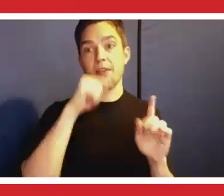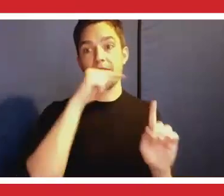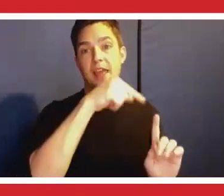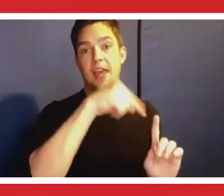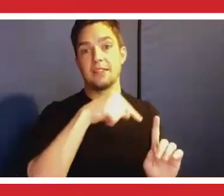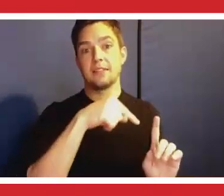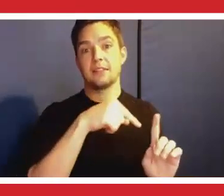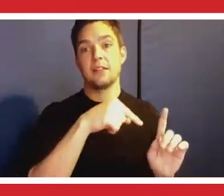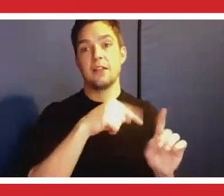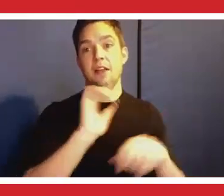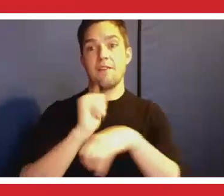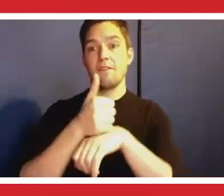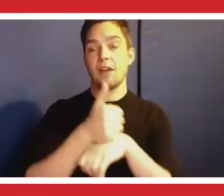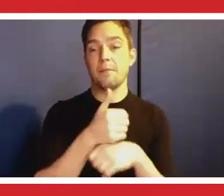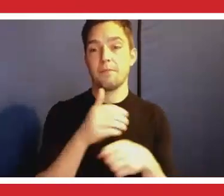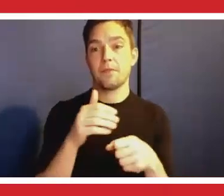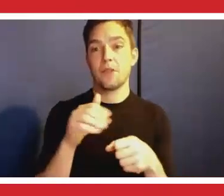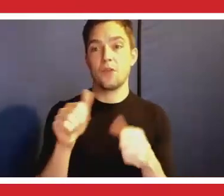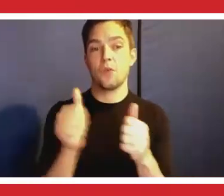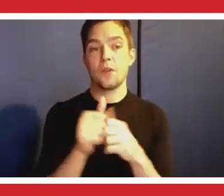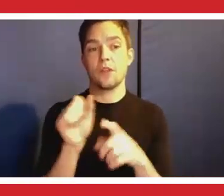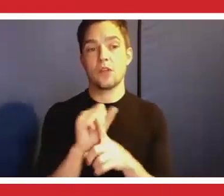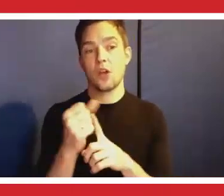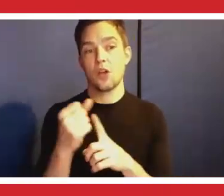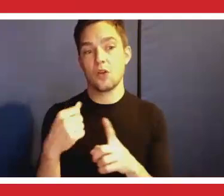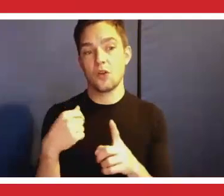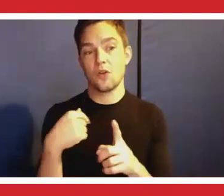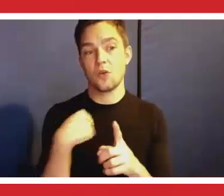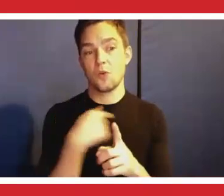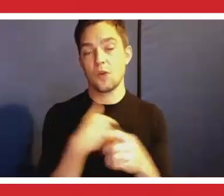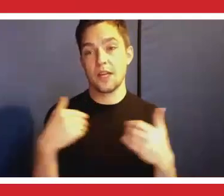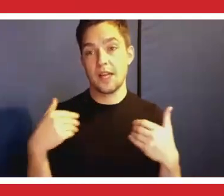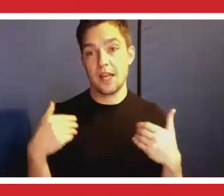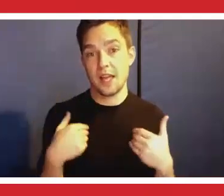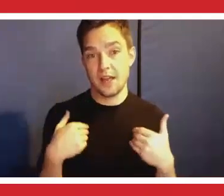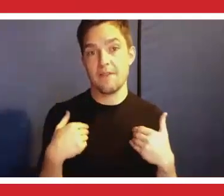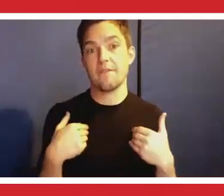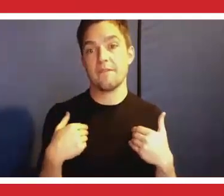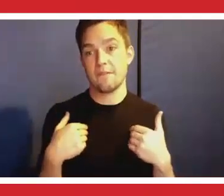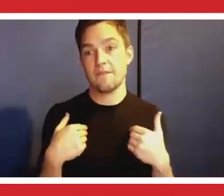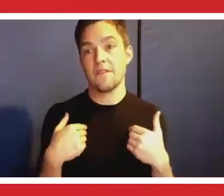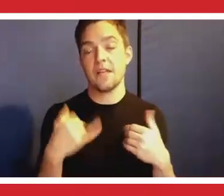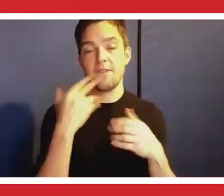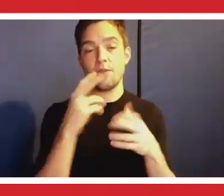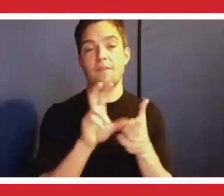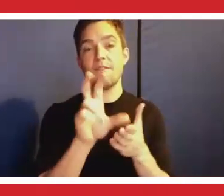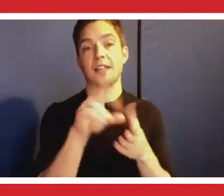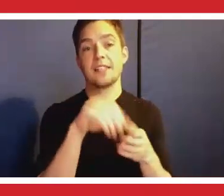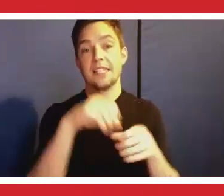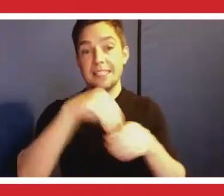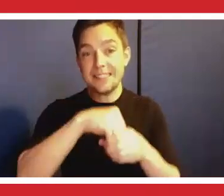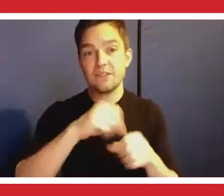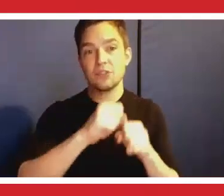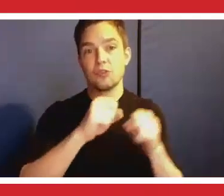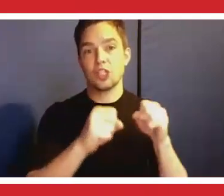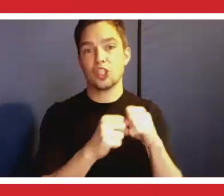with the context that we have, and at the same time we are investing in infrastructures, maybe we'll be